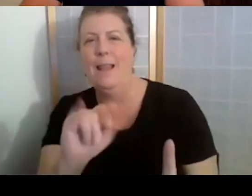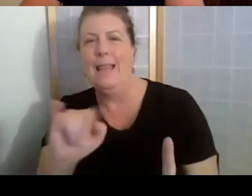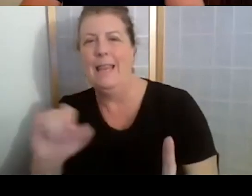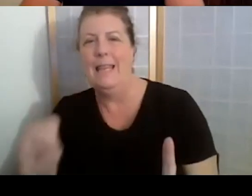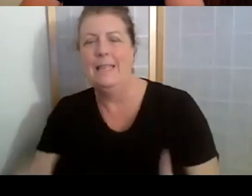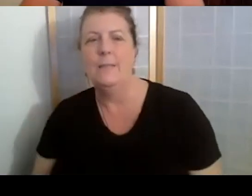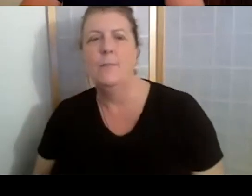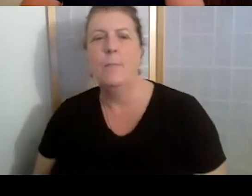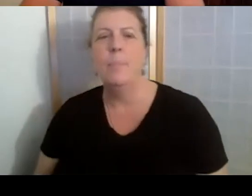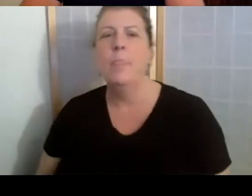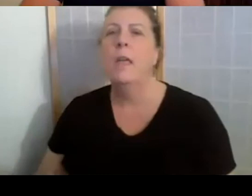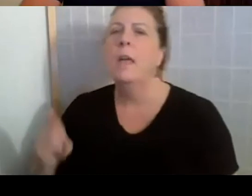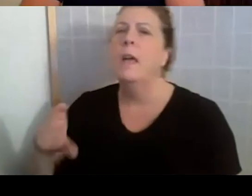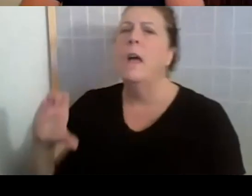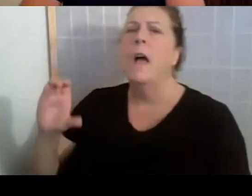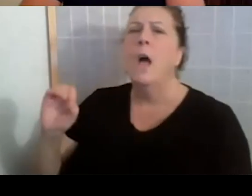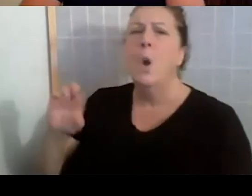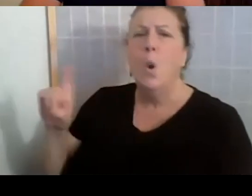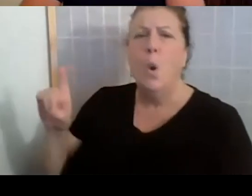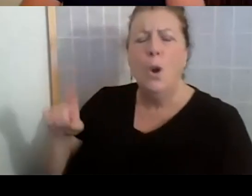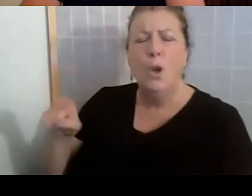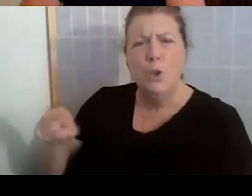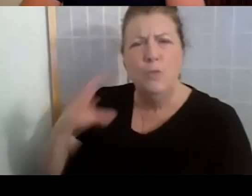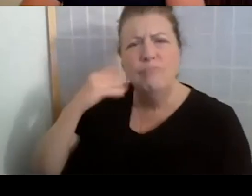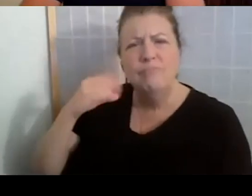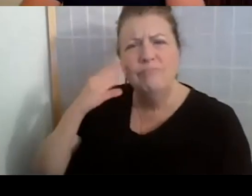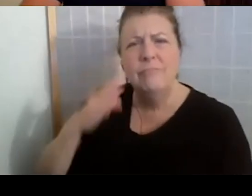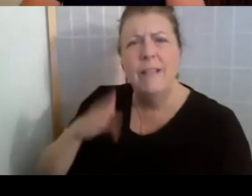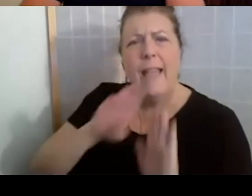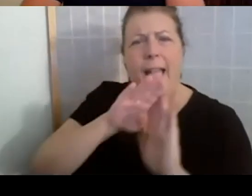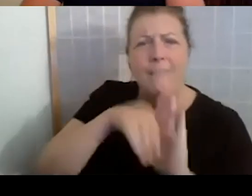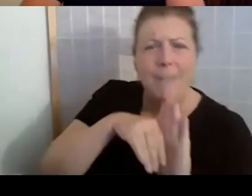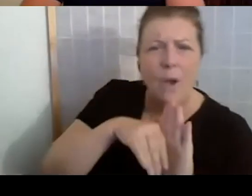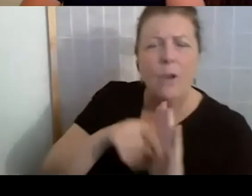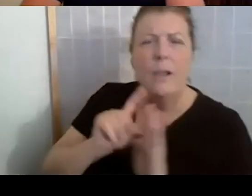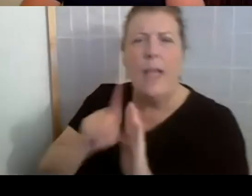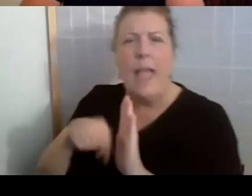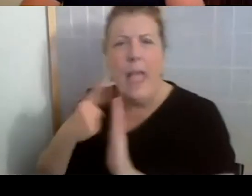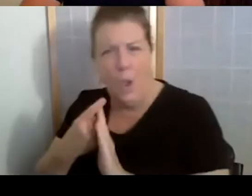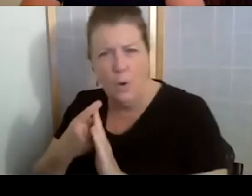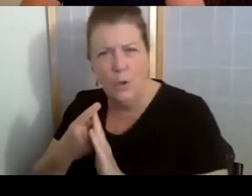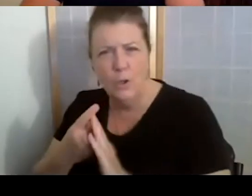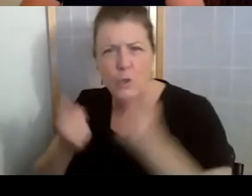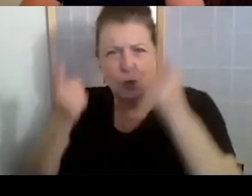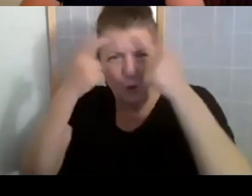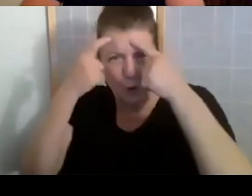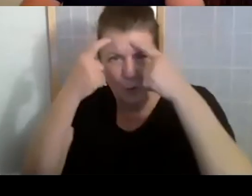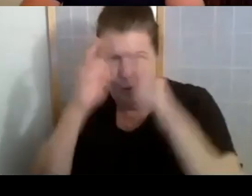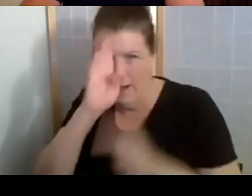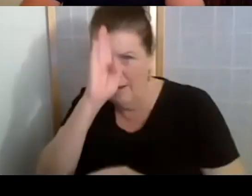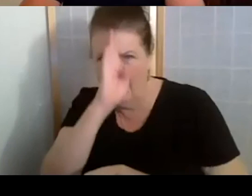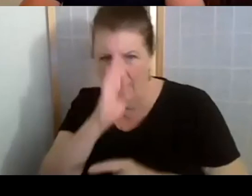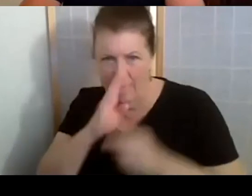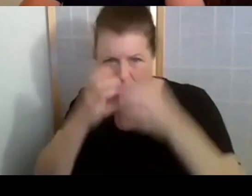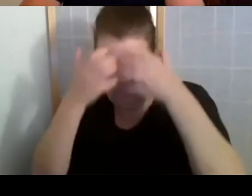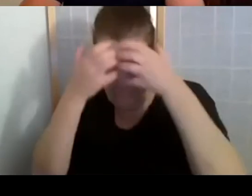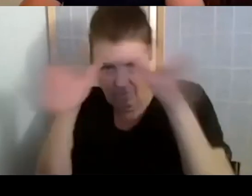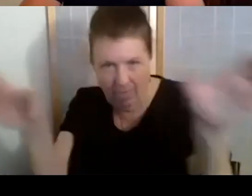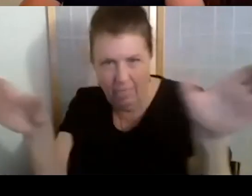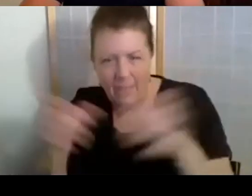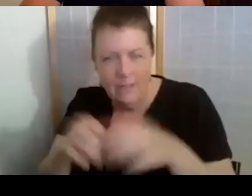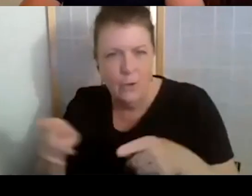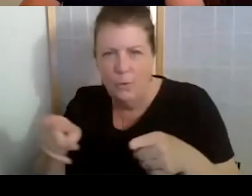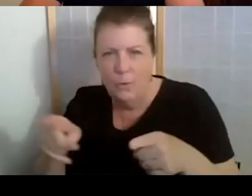hour. You know, does your brain bifurcate when you look at a subject matter and think, is this a comedy? Is this